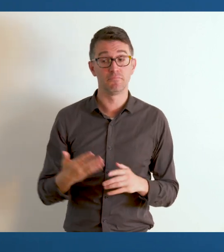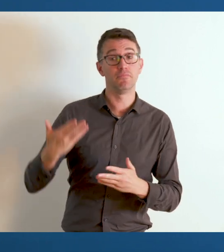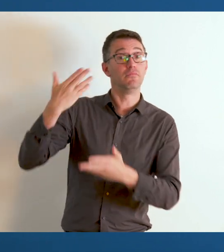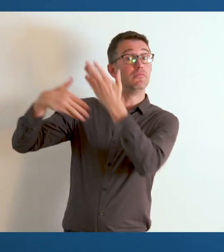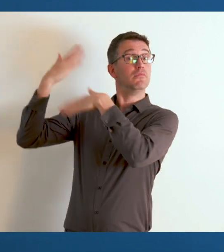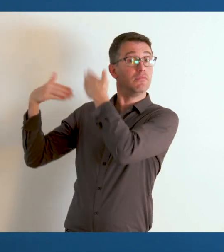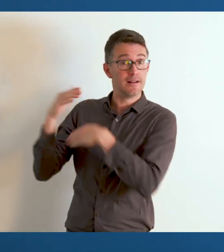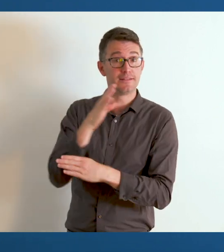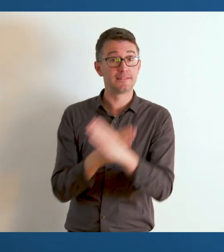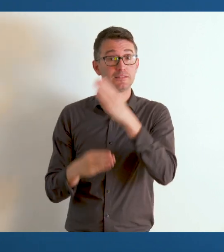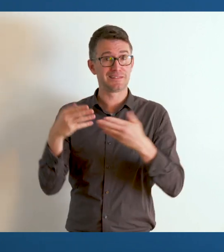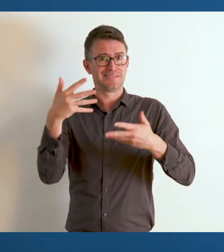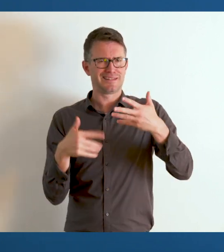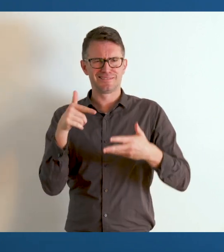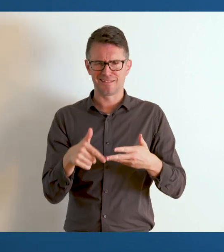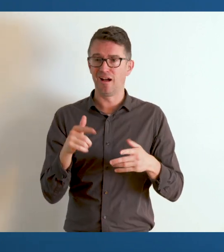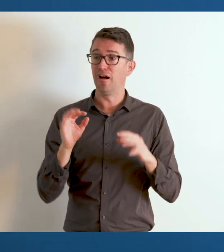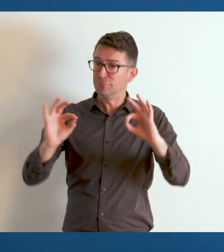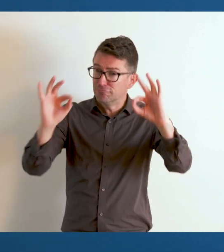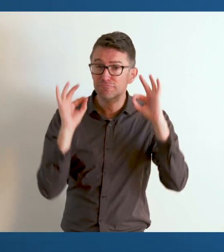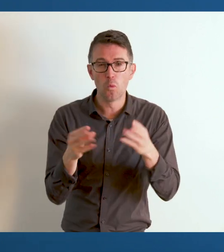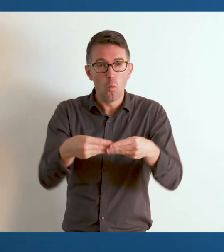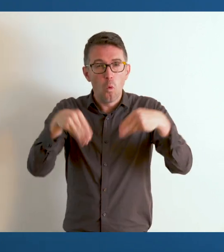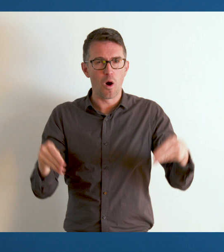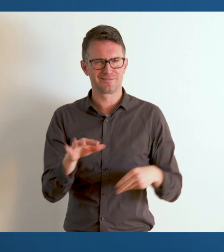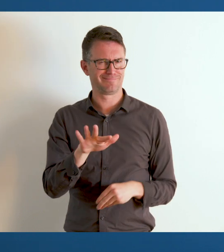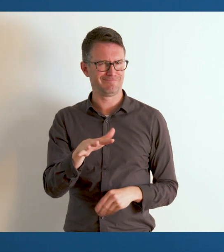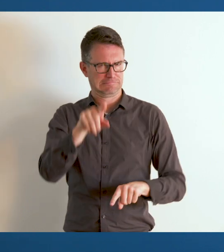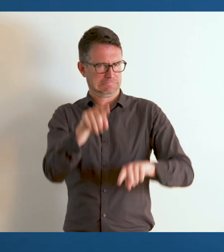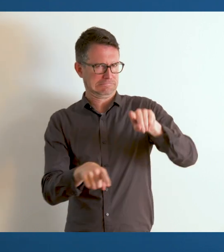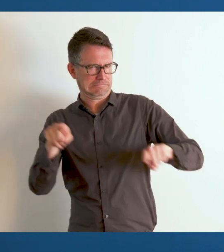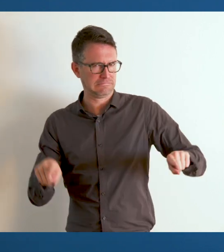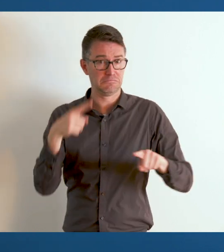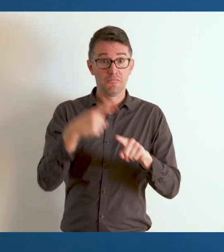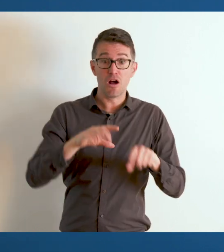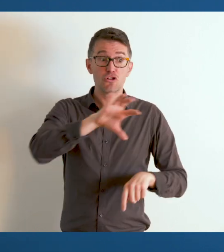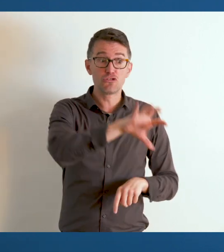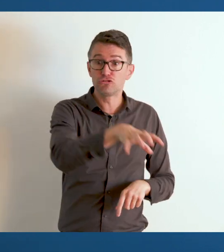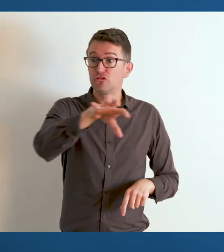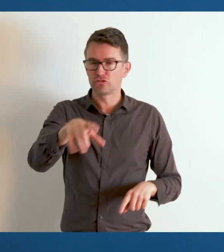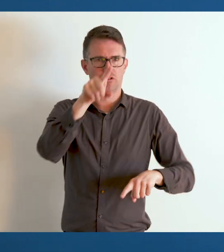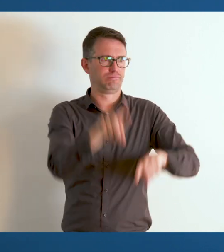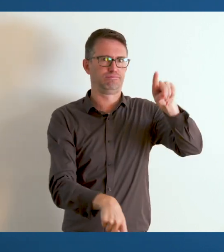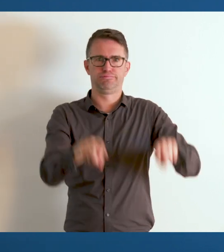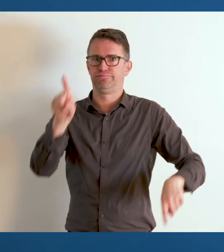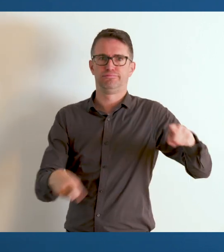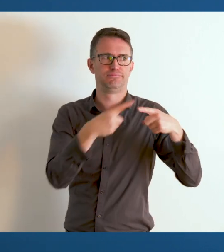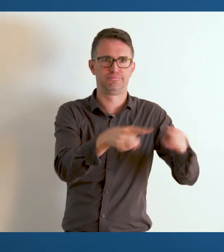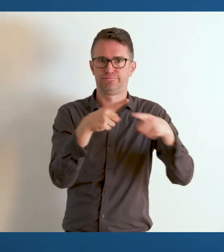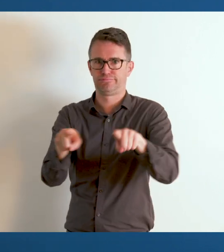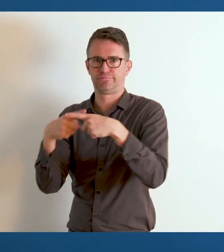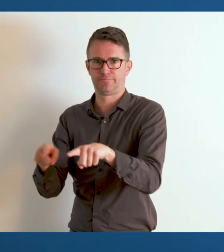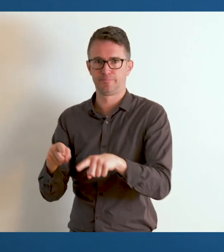past, disability data were of poor quality and varied dramatically cross-nationally. The Washington